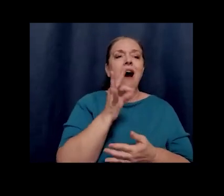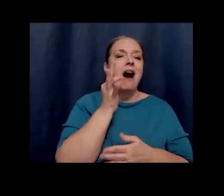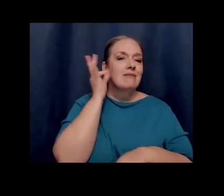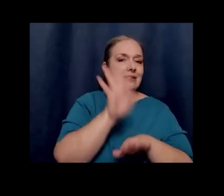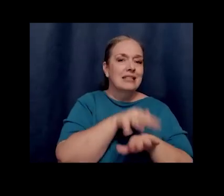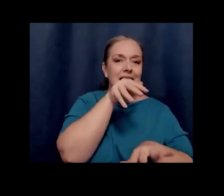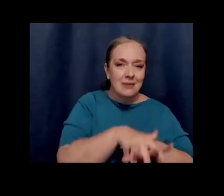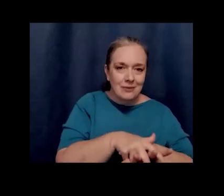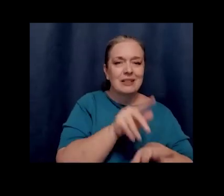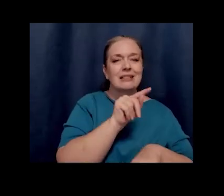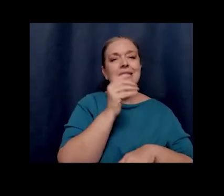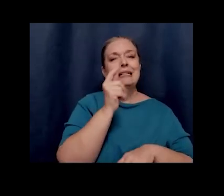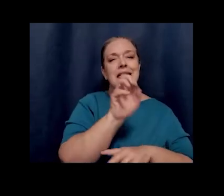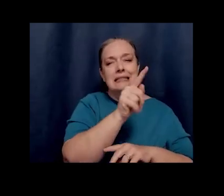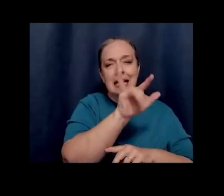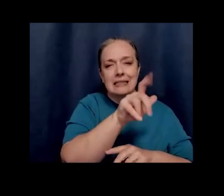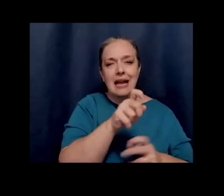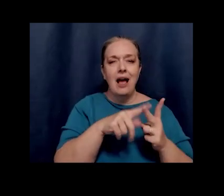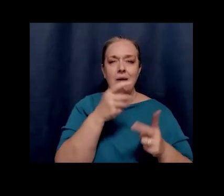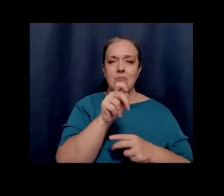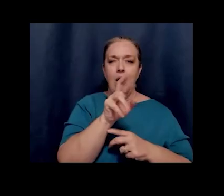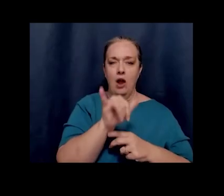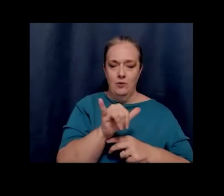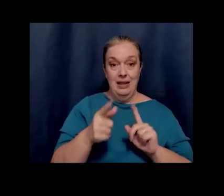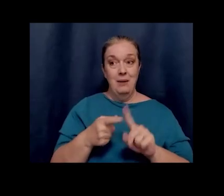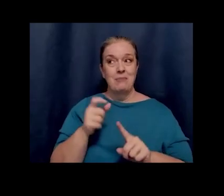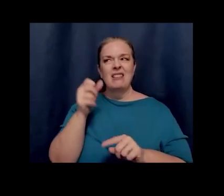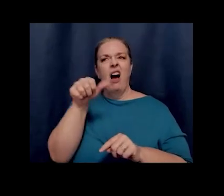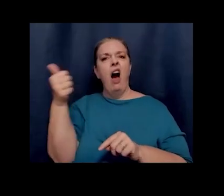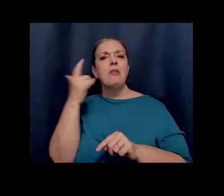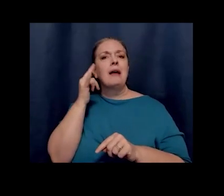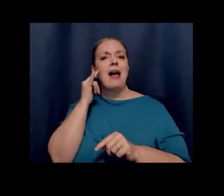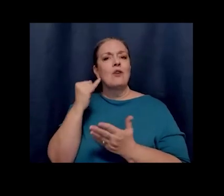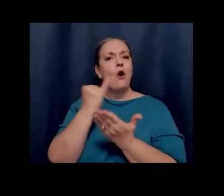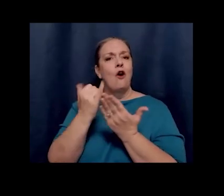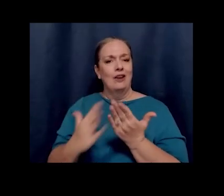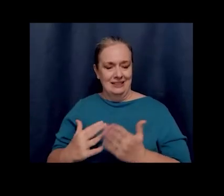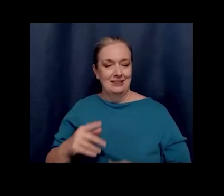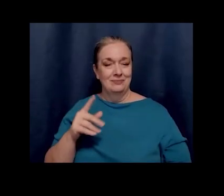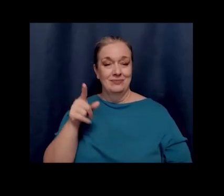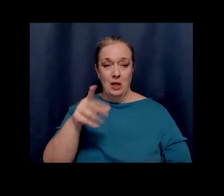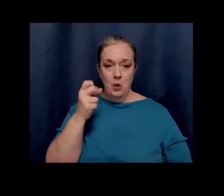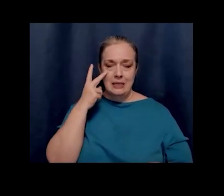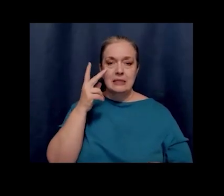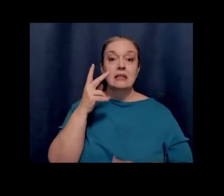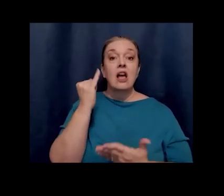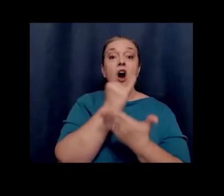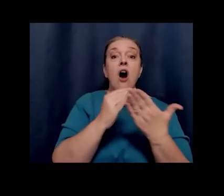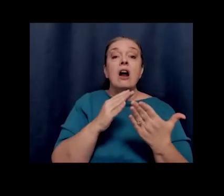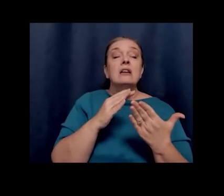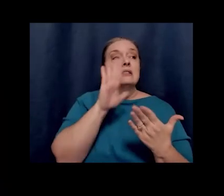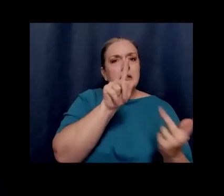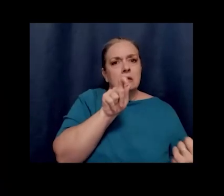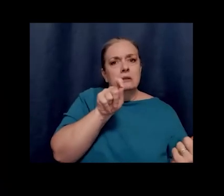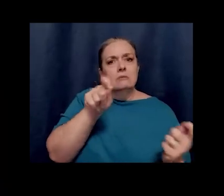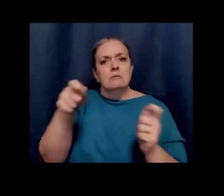of California painters and sculptors. These sites also offer opportunities to witness an artist's evolution and